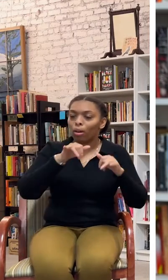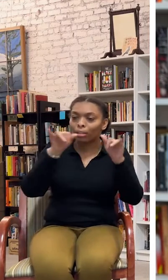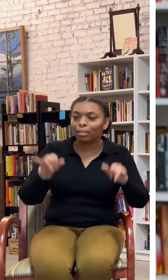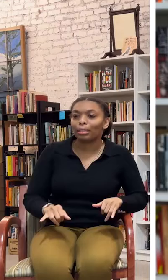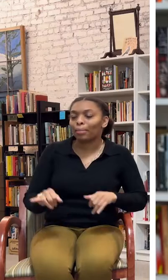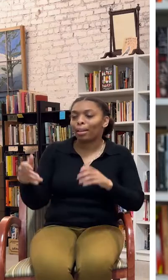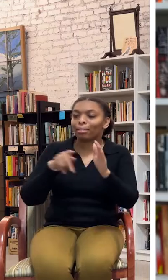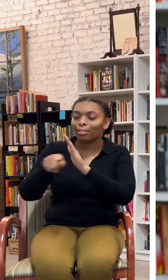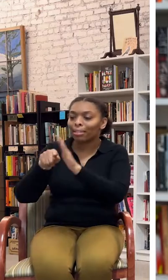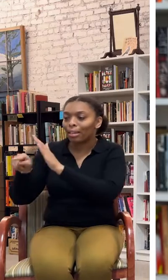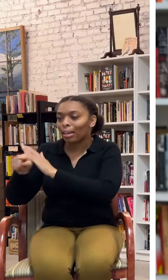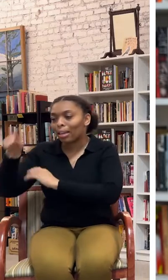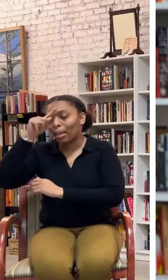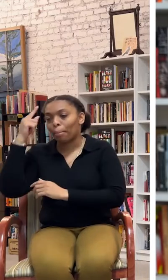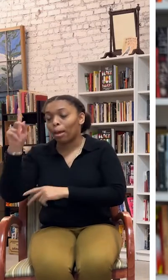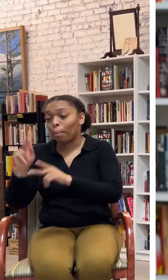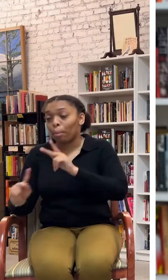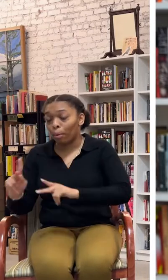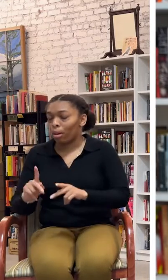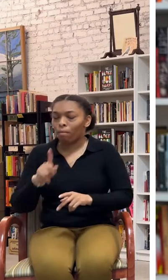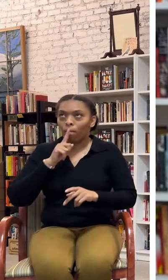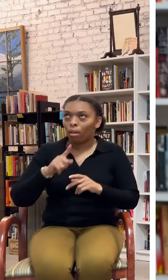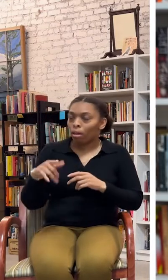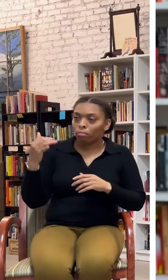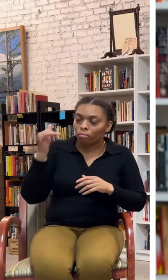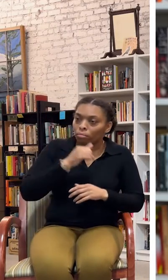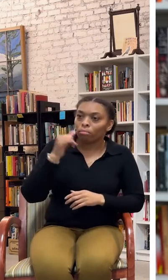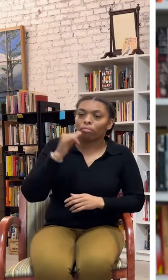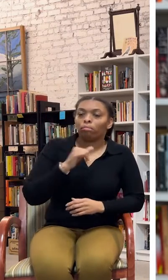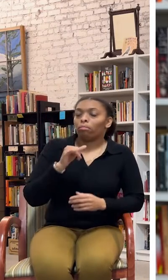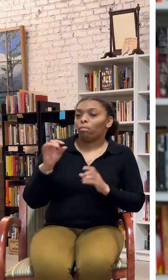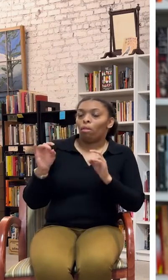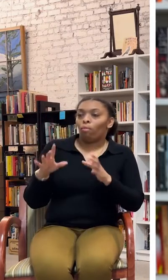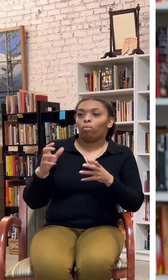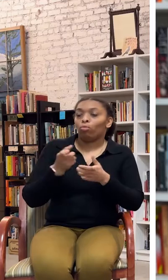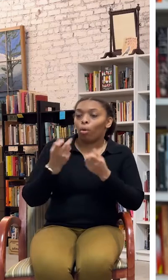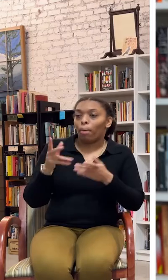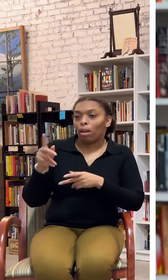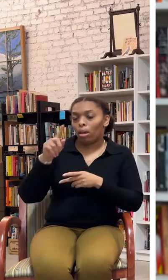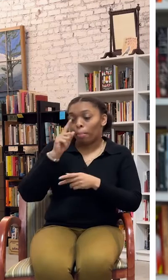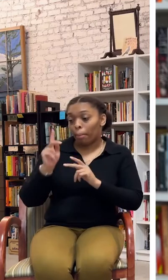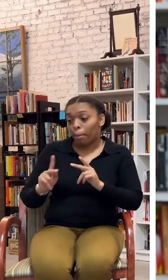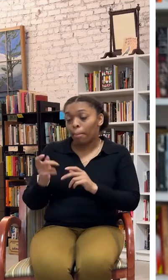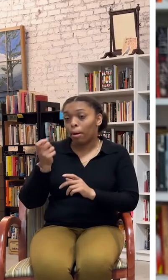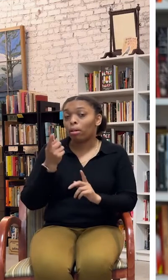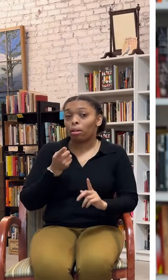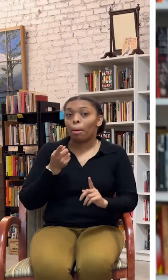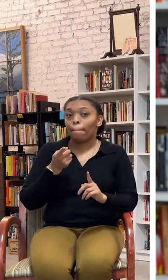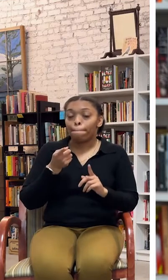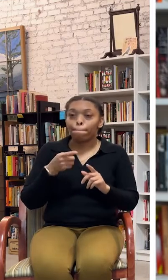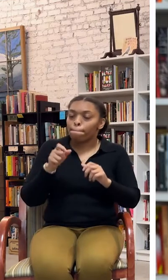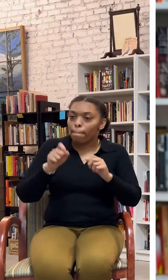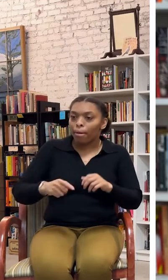killing Black people in Brazil. Numbers are crazier than this country, which is insane to say. But to me, that can be a point of